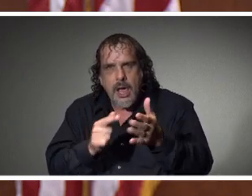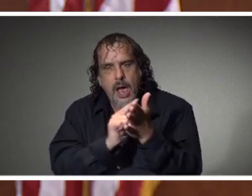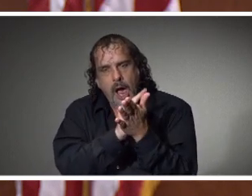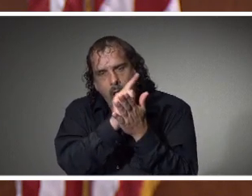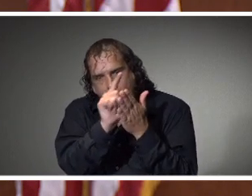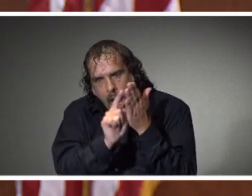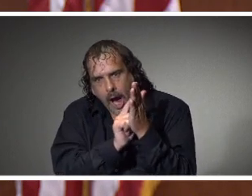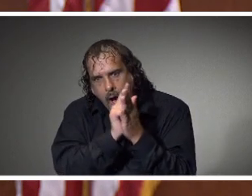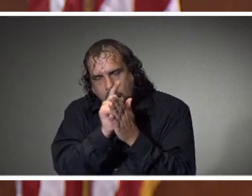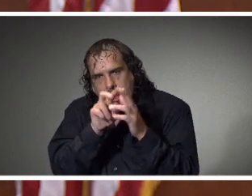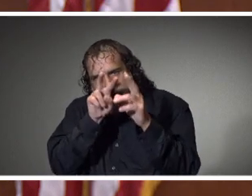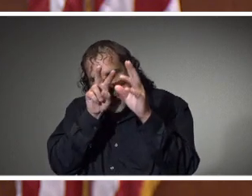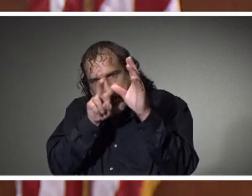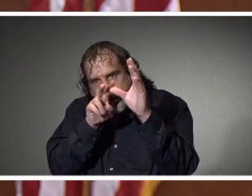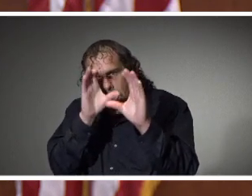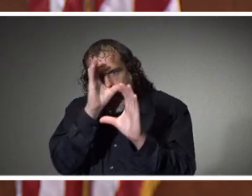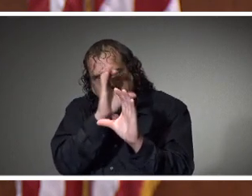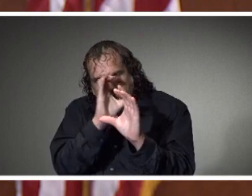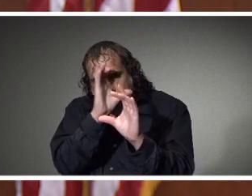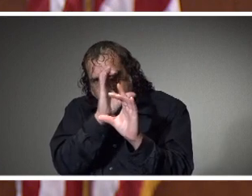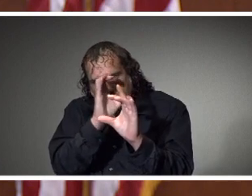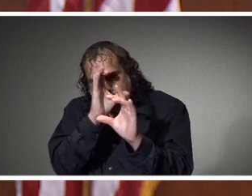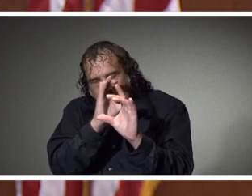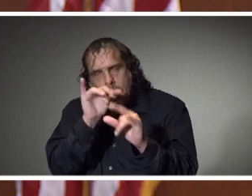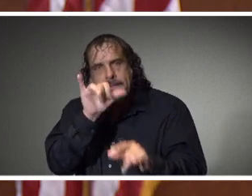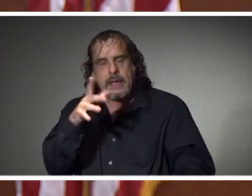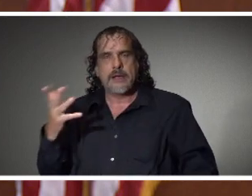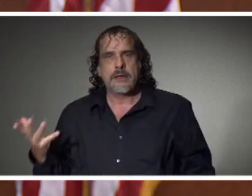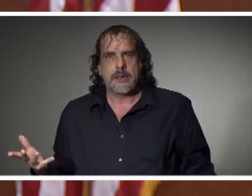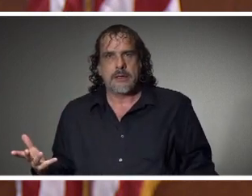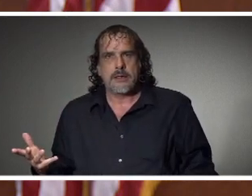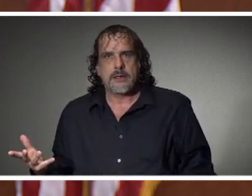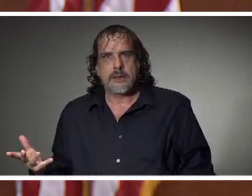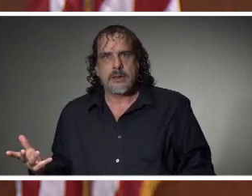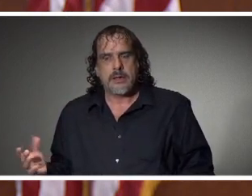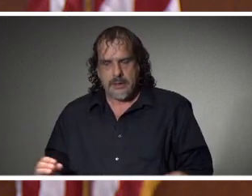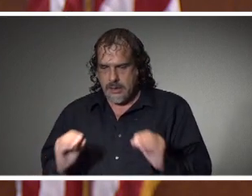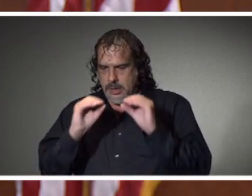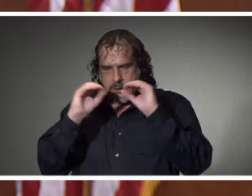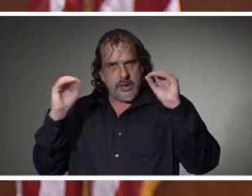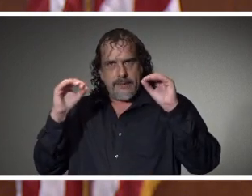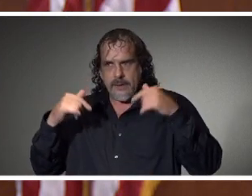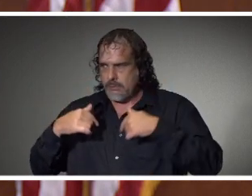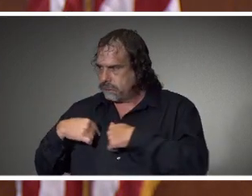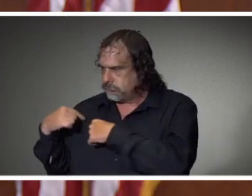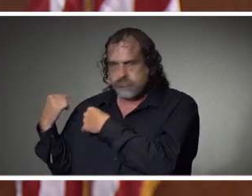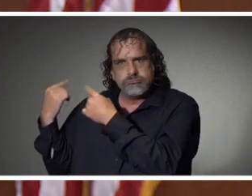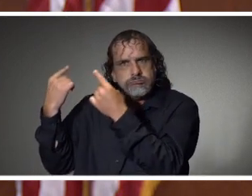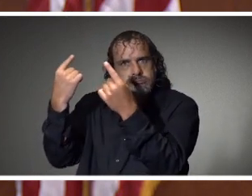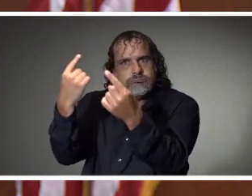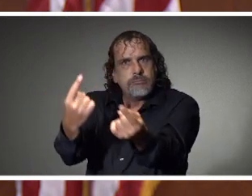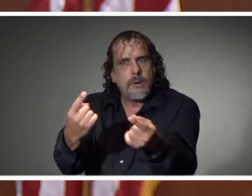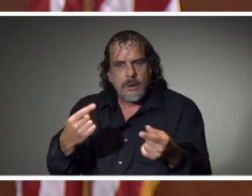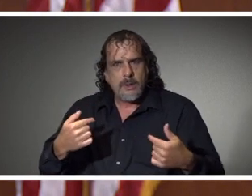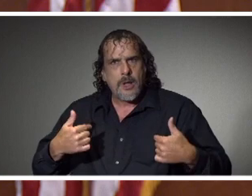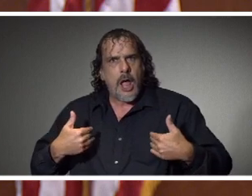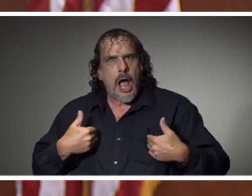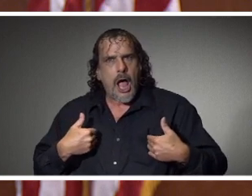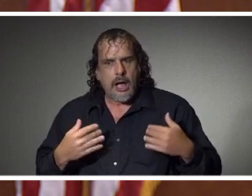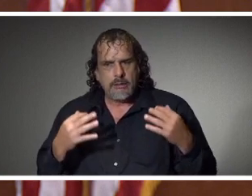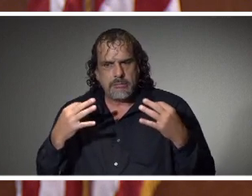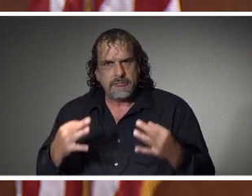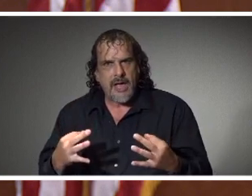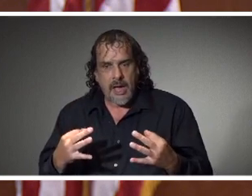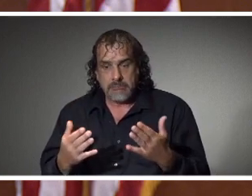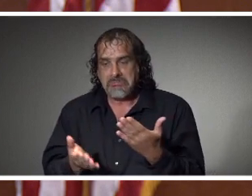this information every single day. Nothing that we've done throughout this process have I done